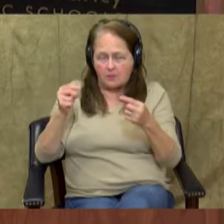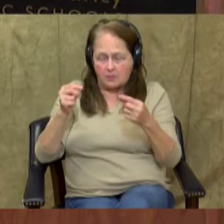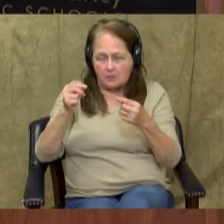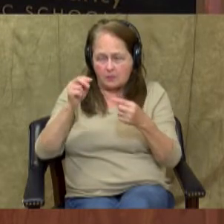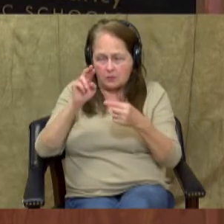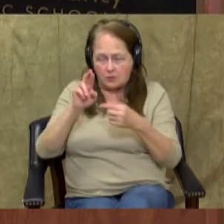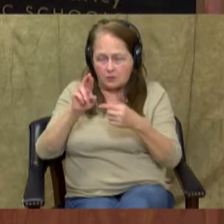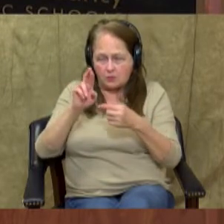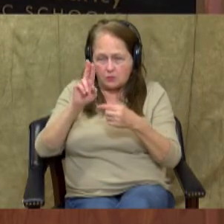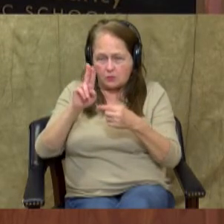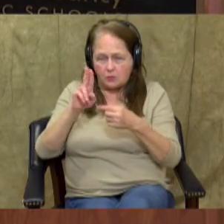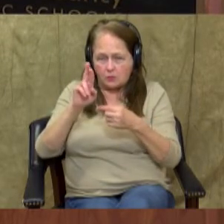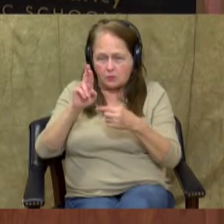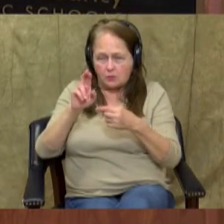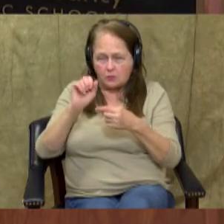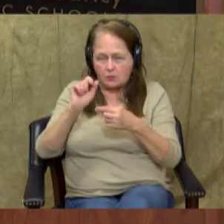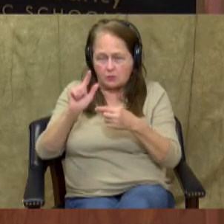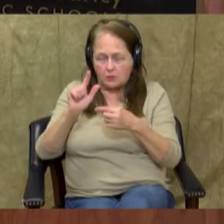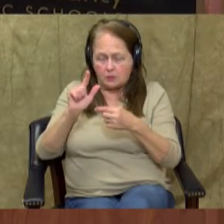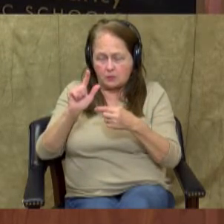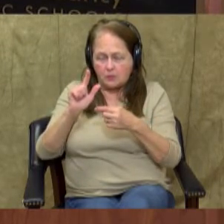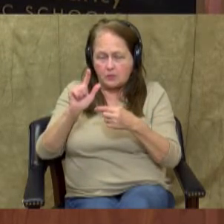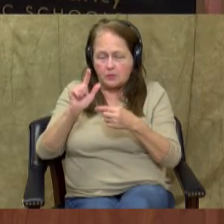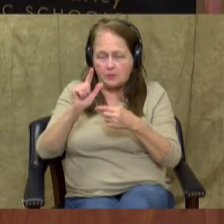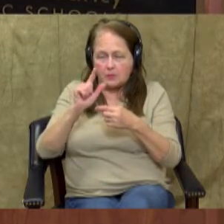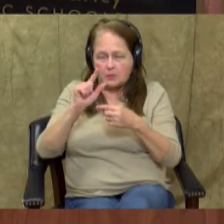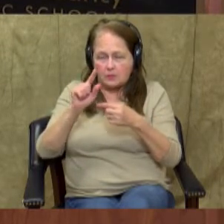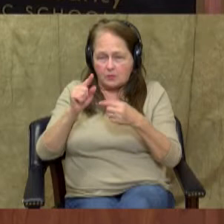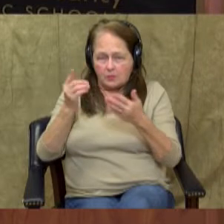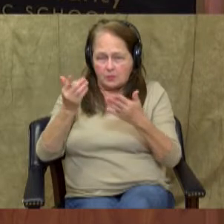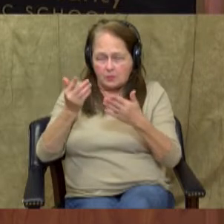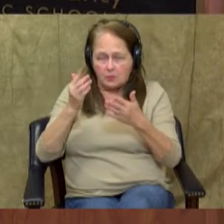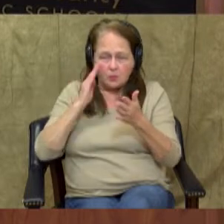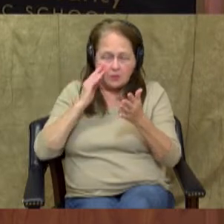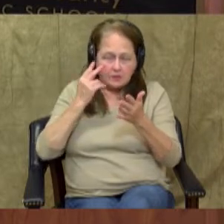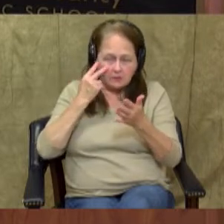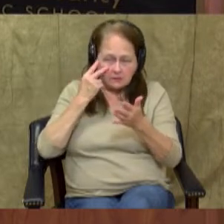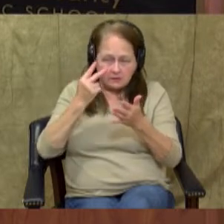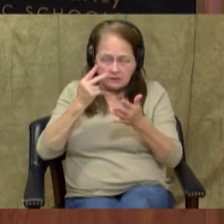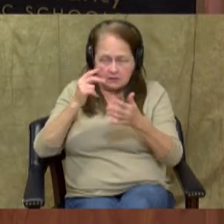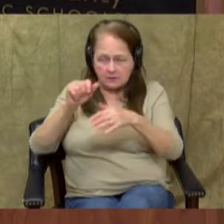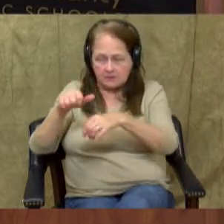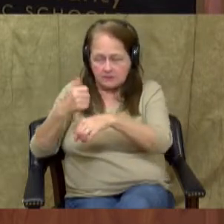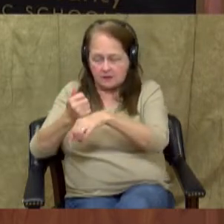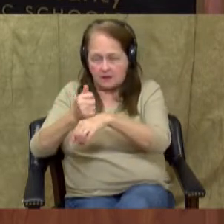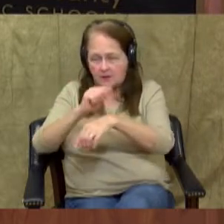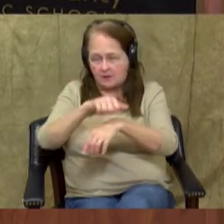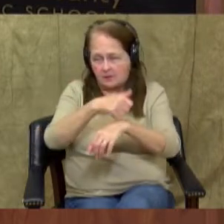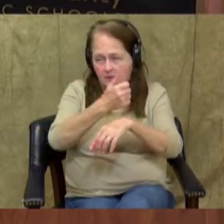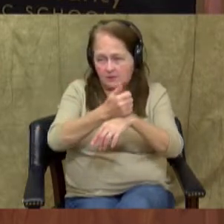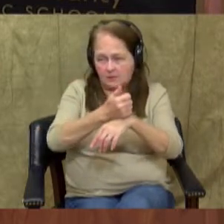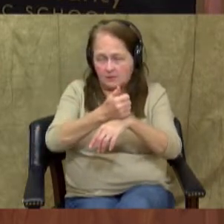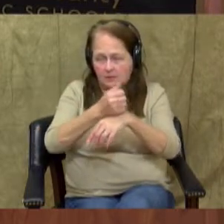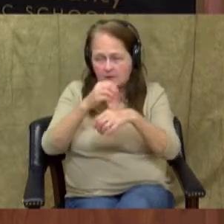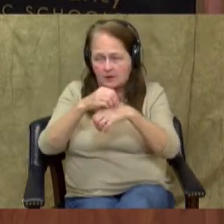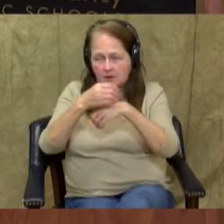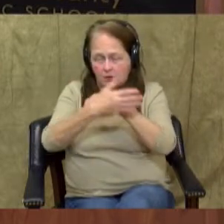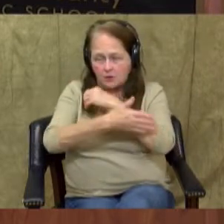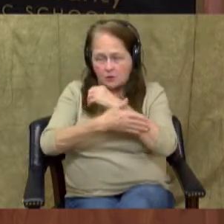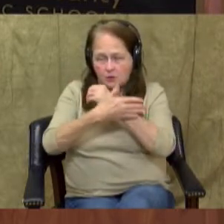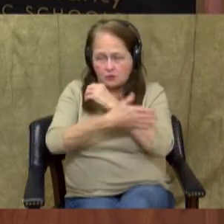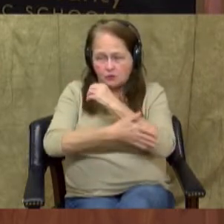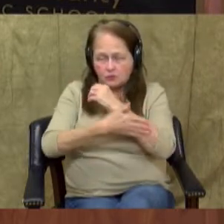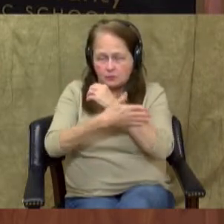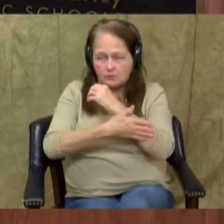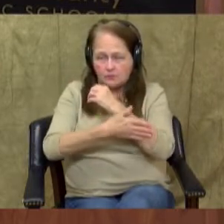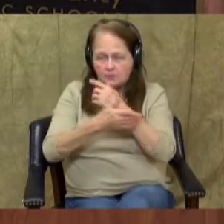rural. I'm sorry, I went too far. This is where you would see settlements in the country, the opposite of urban. You